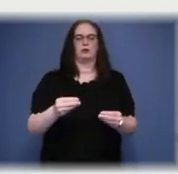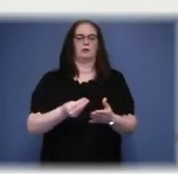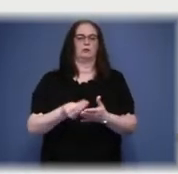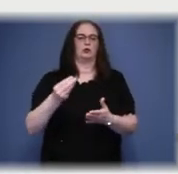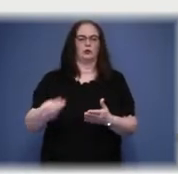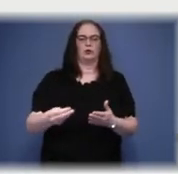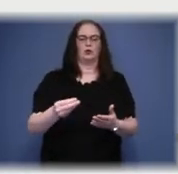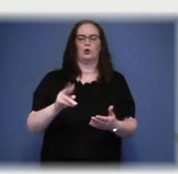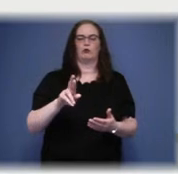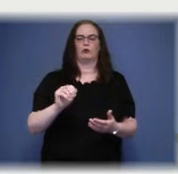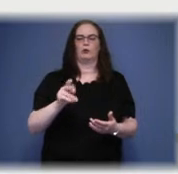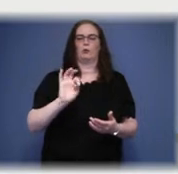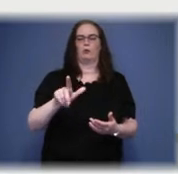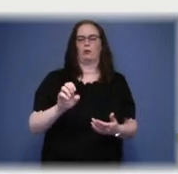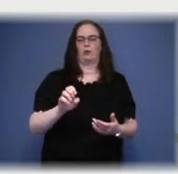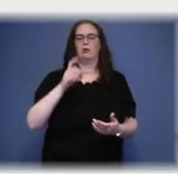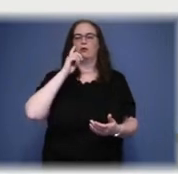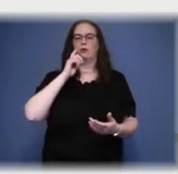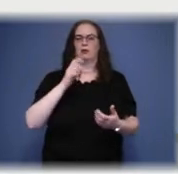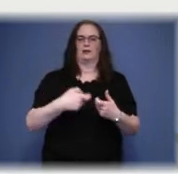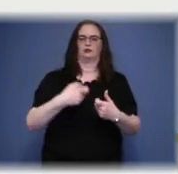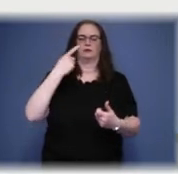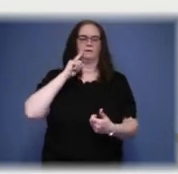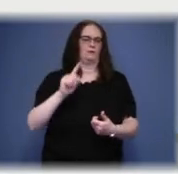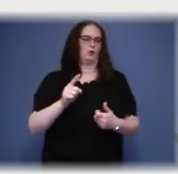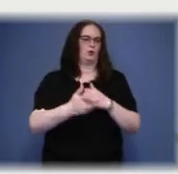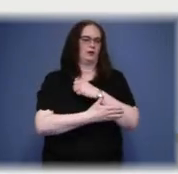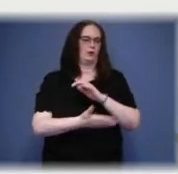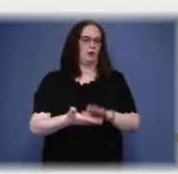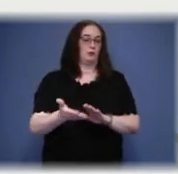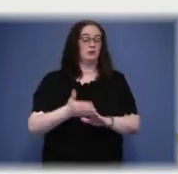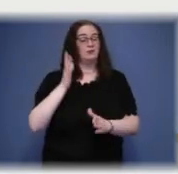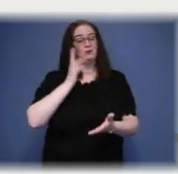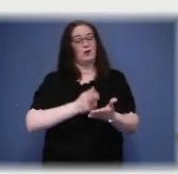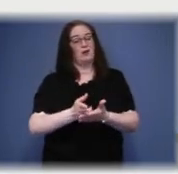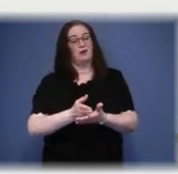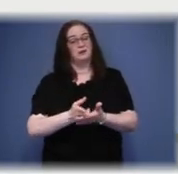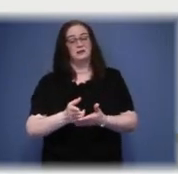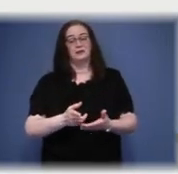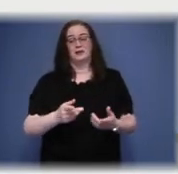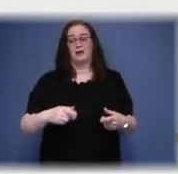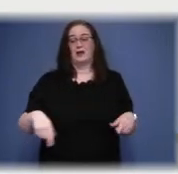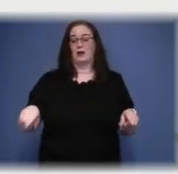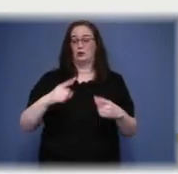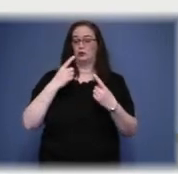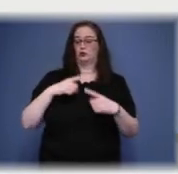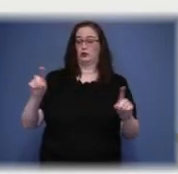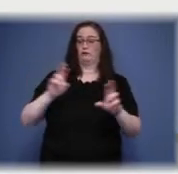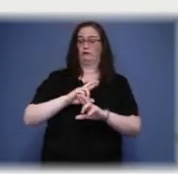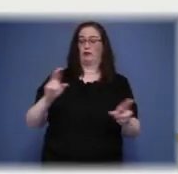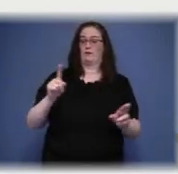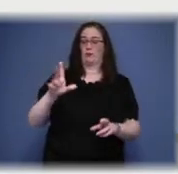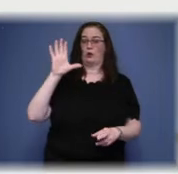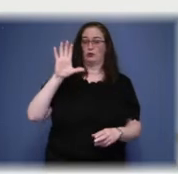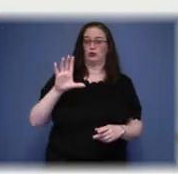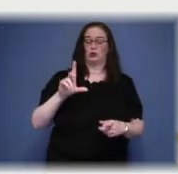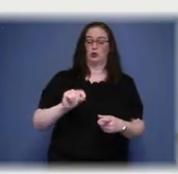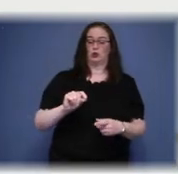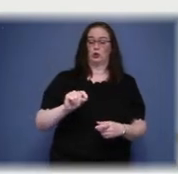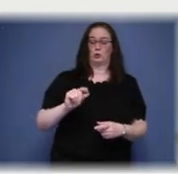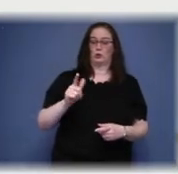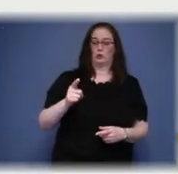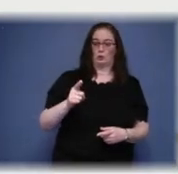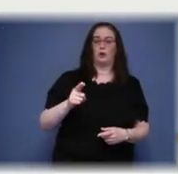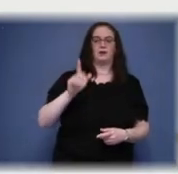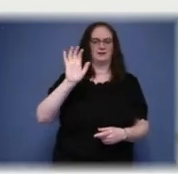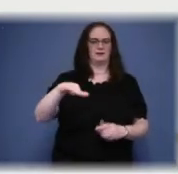renewable electricity for county operations. And quite honestly, the way you're going to achieve Ready for 100 in 2021 is